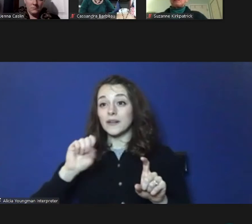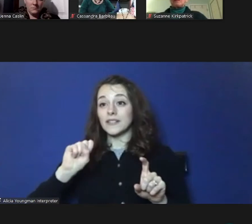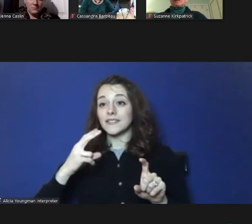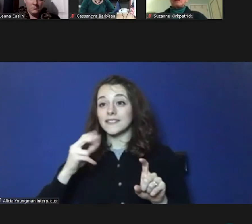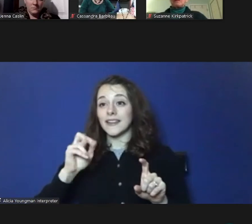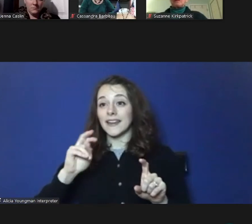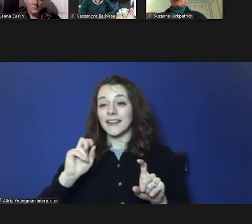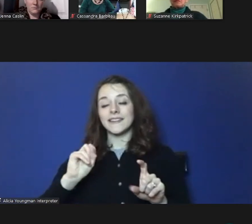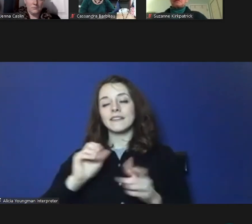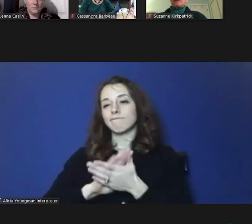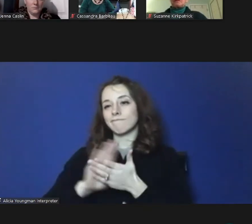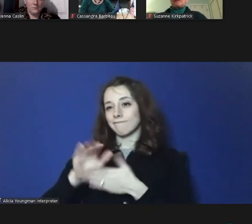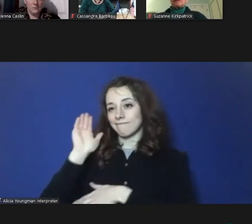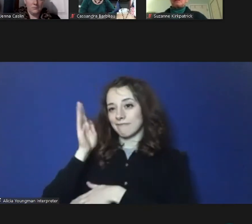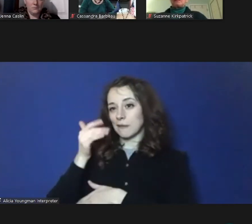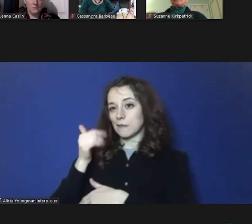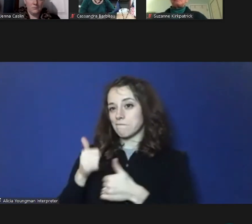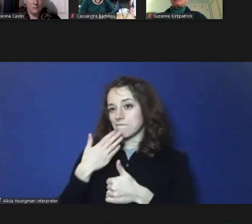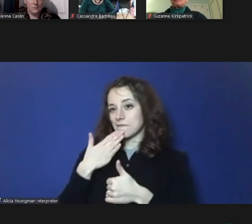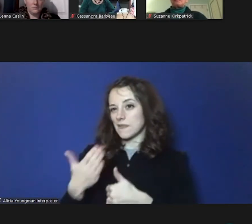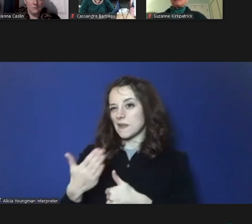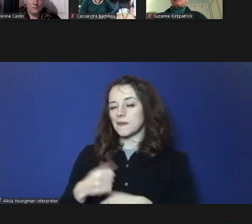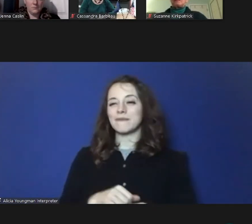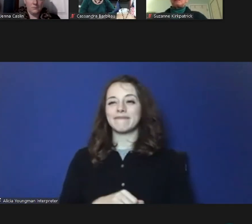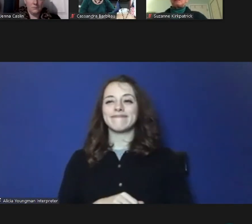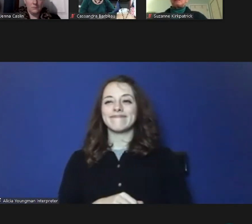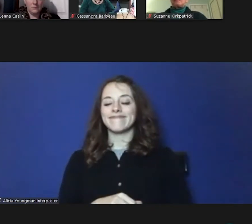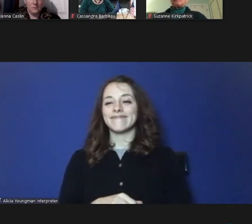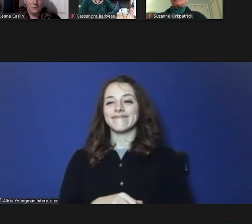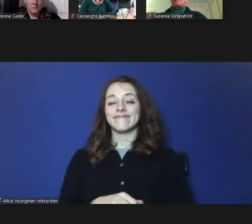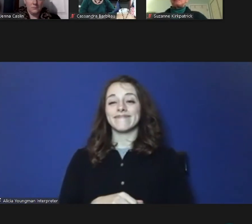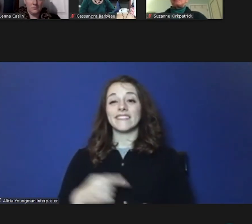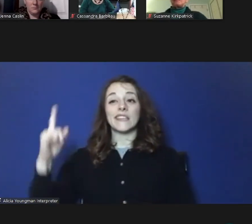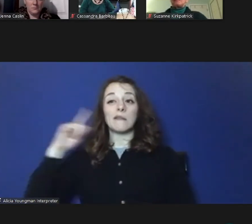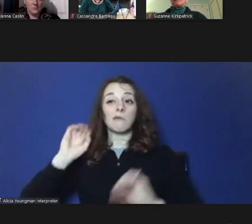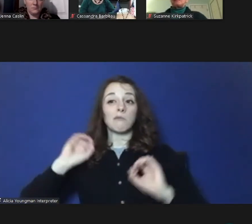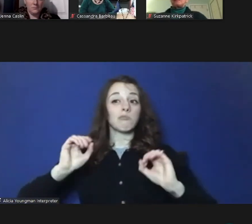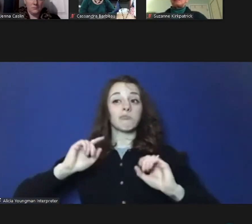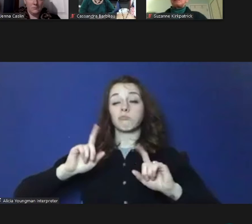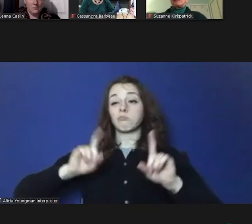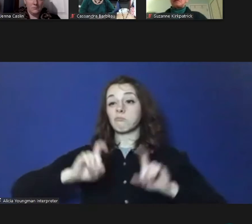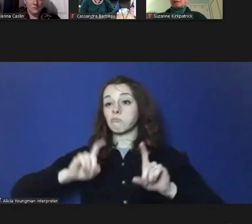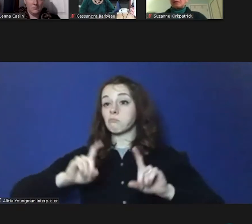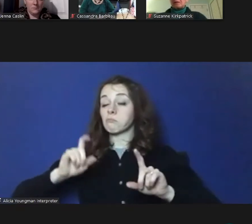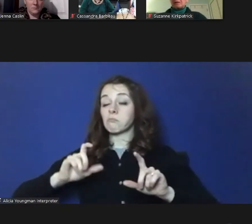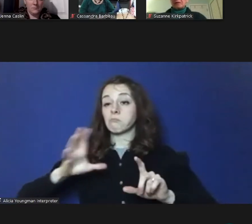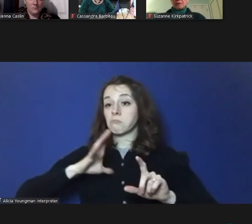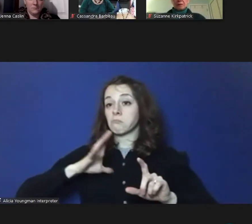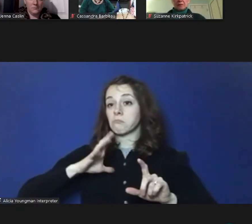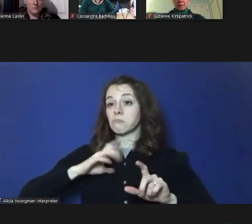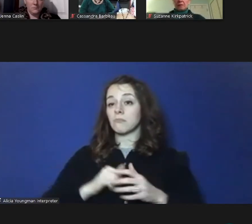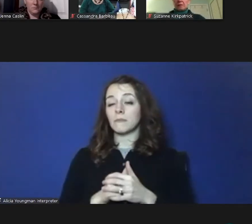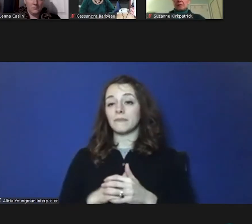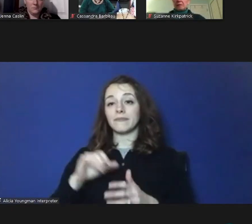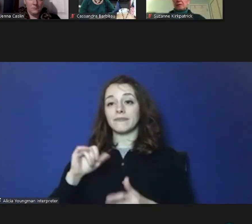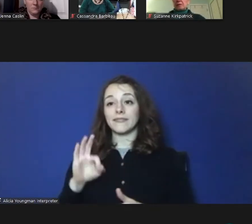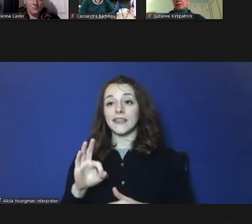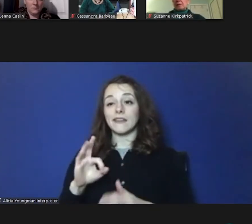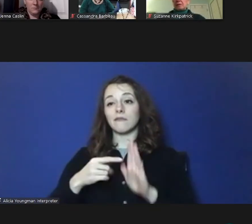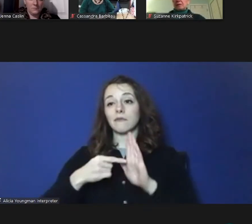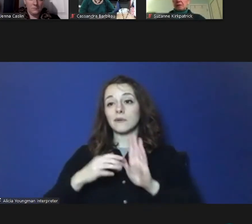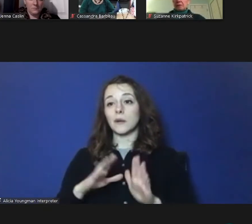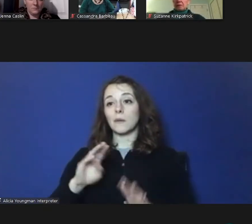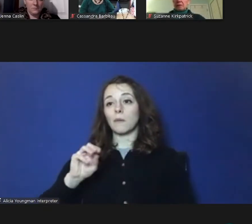Shannon, that was a very nice presentation. Thank you for the presentation. And hearing no questions, if